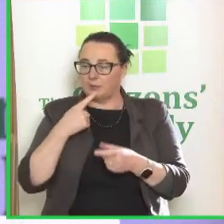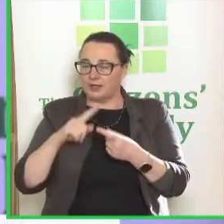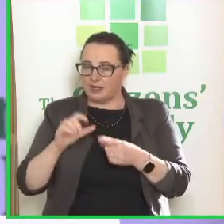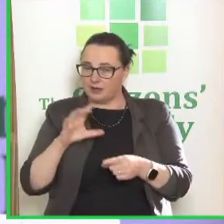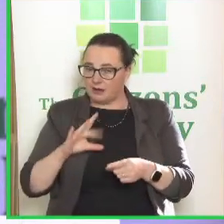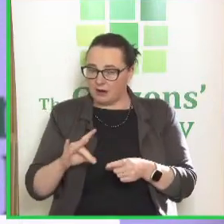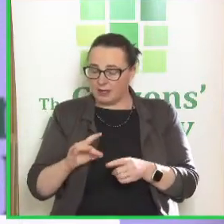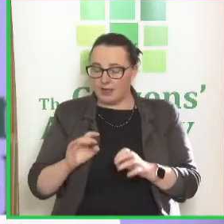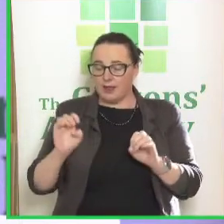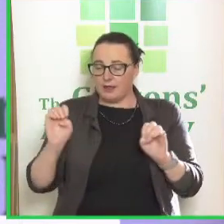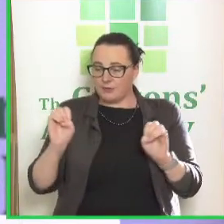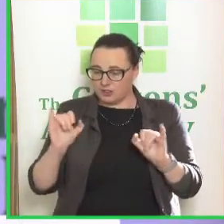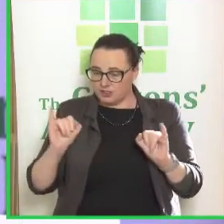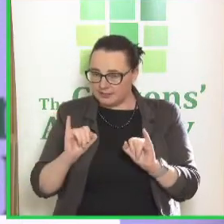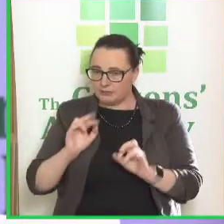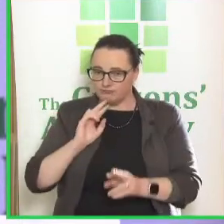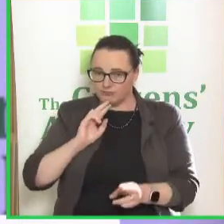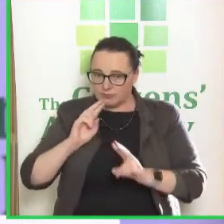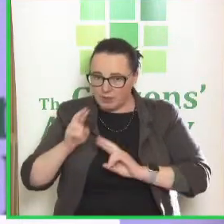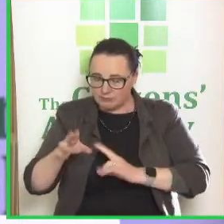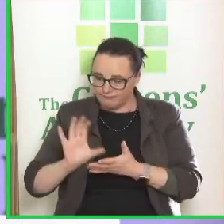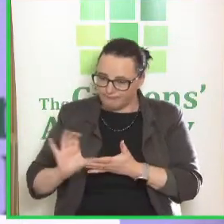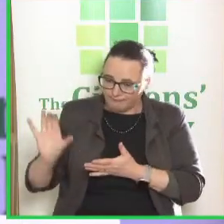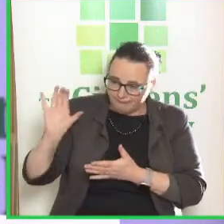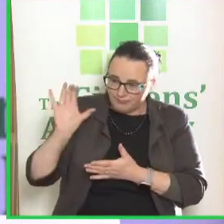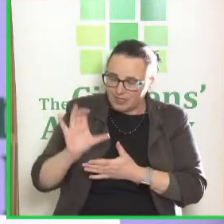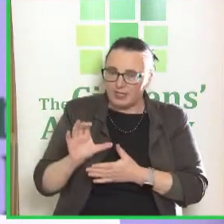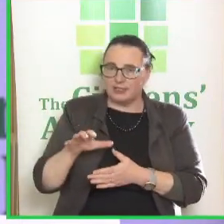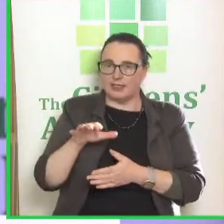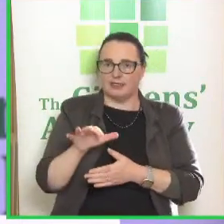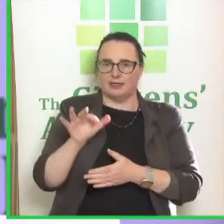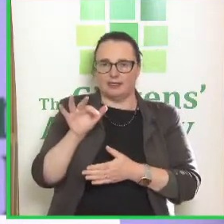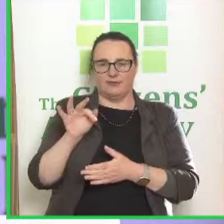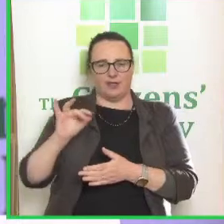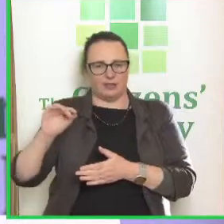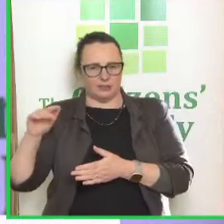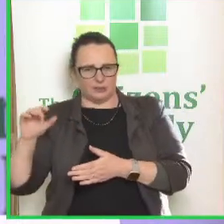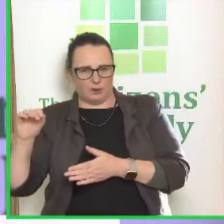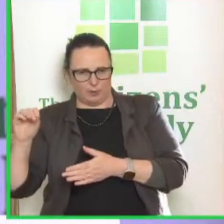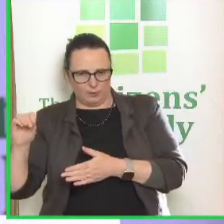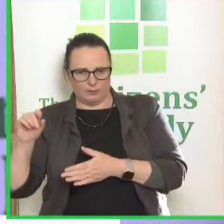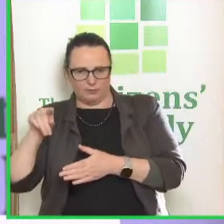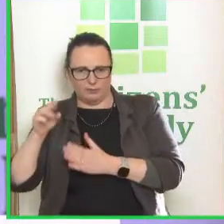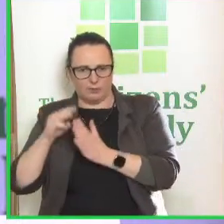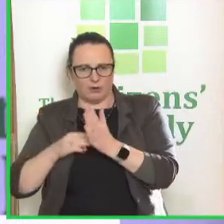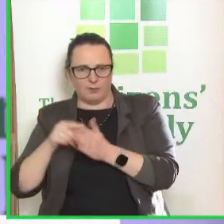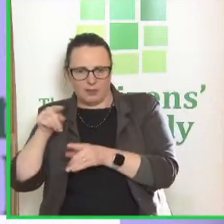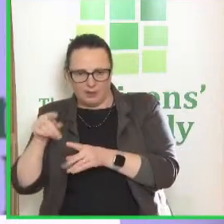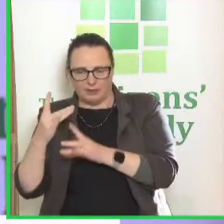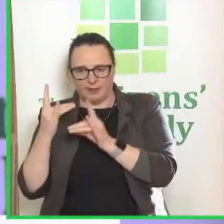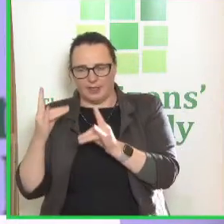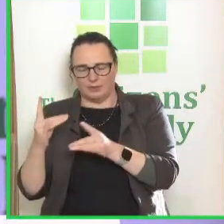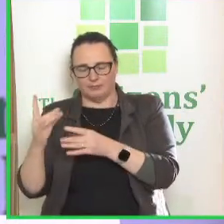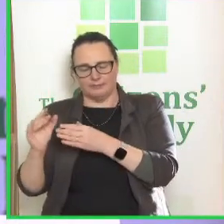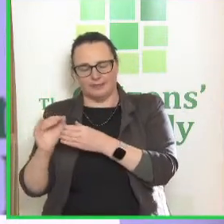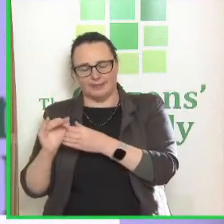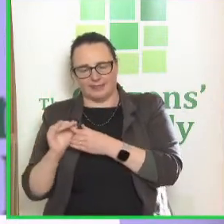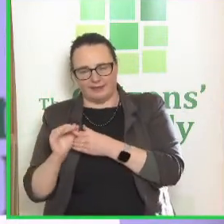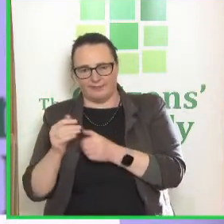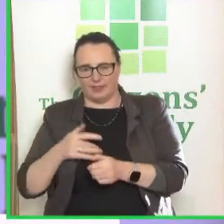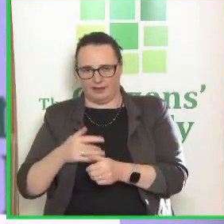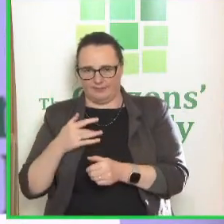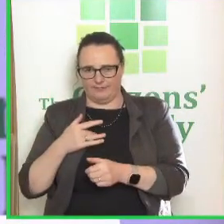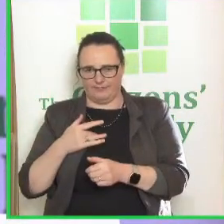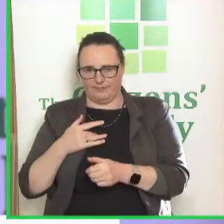emergency response and investment in the naloxone programme undoubtedly helped save lives. I want